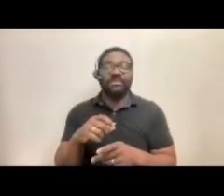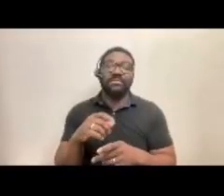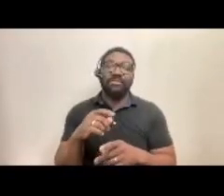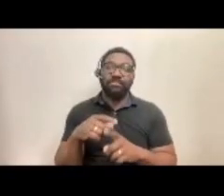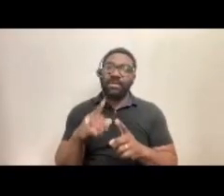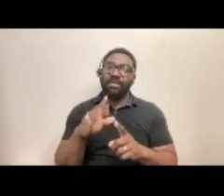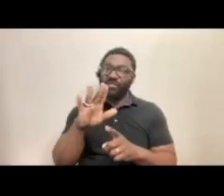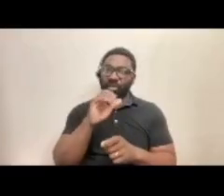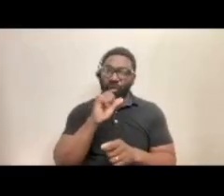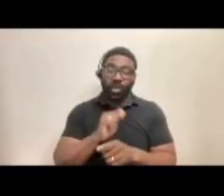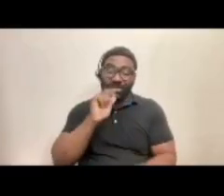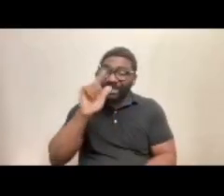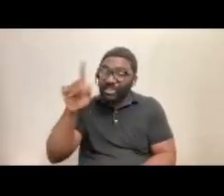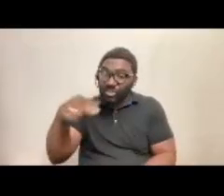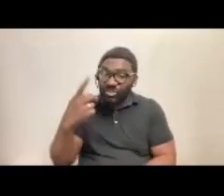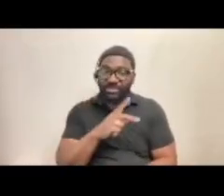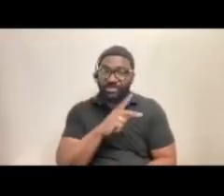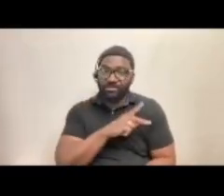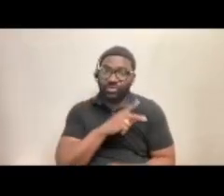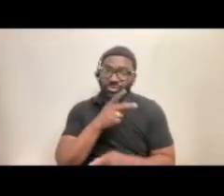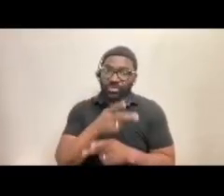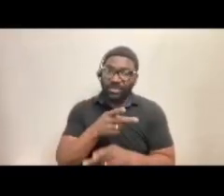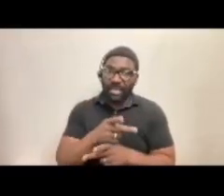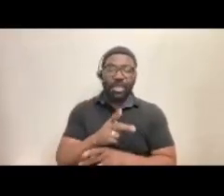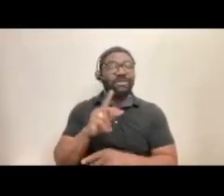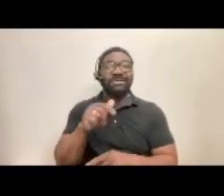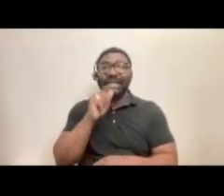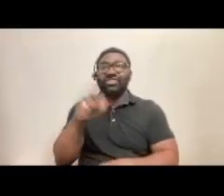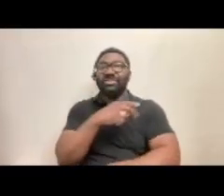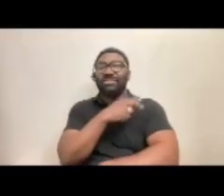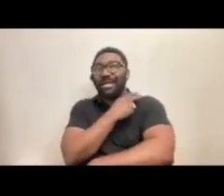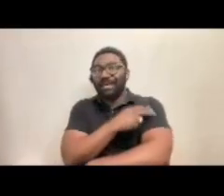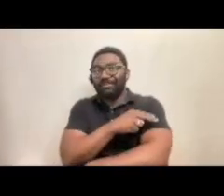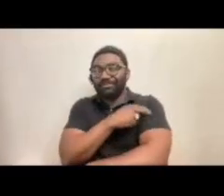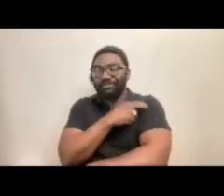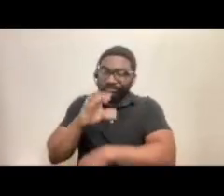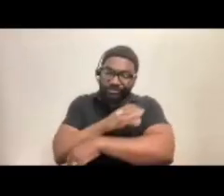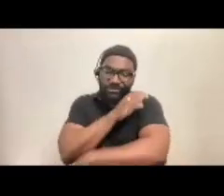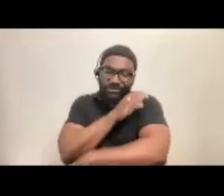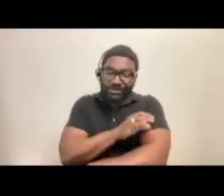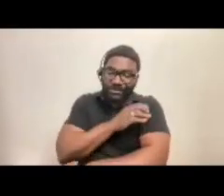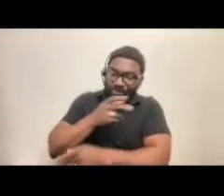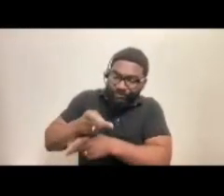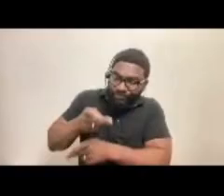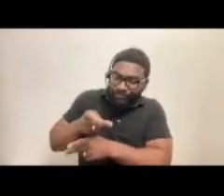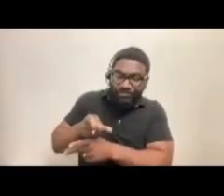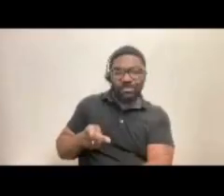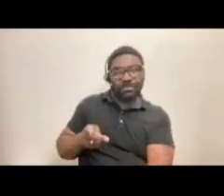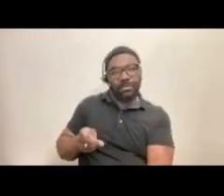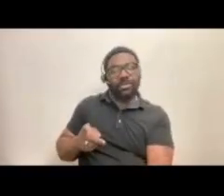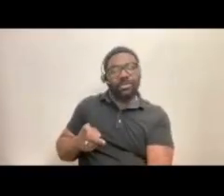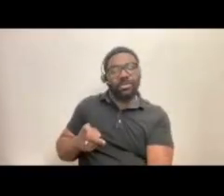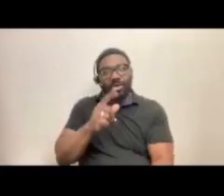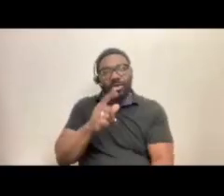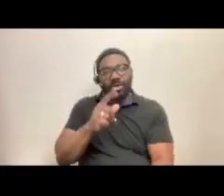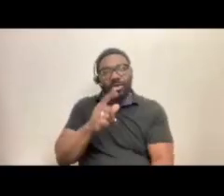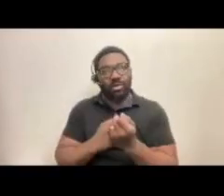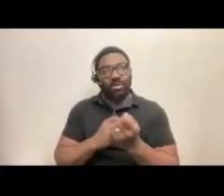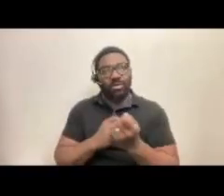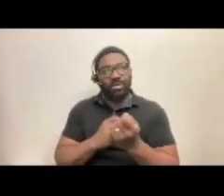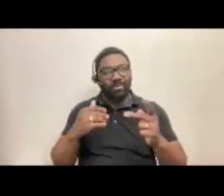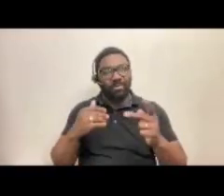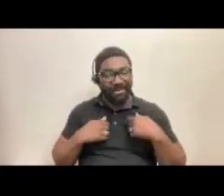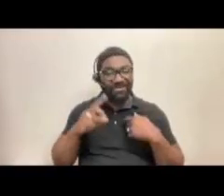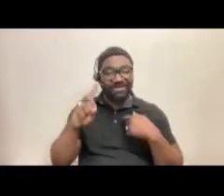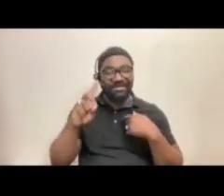beyond personal care or clinical tasks. They're really supporting folks with disabilities around their